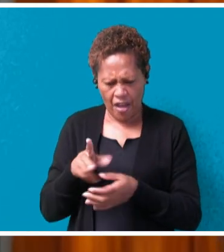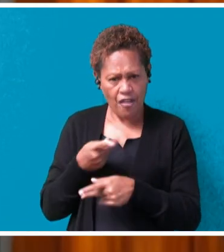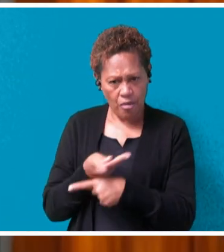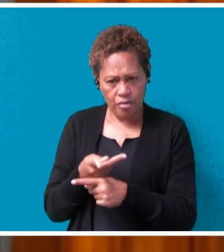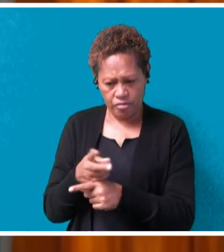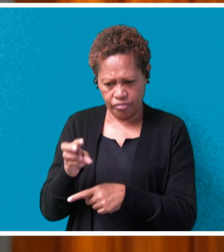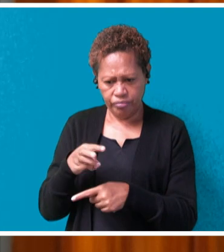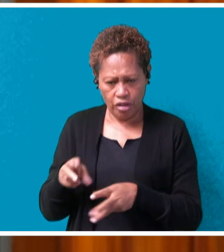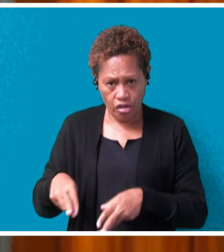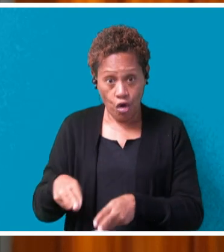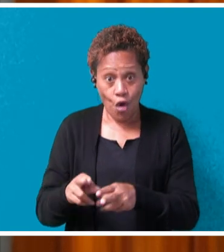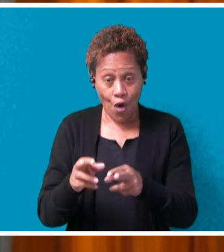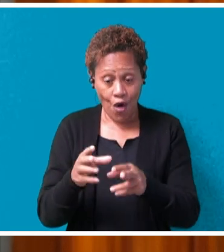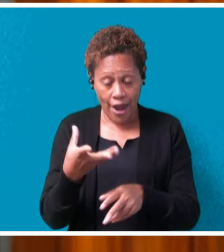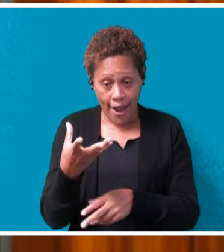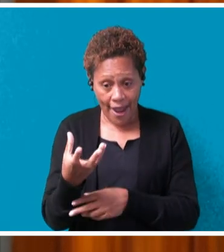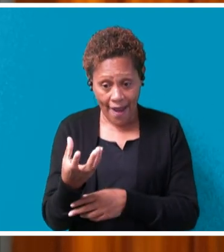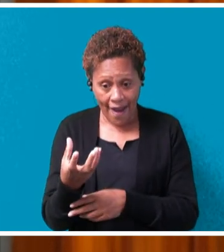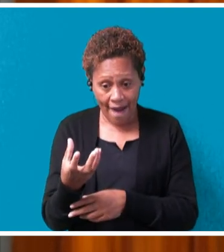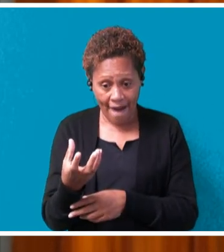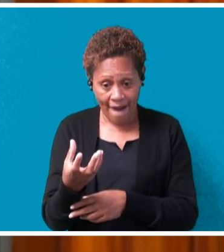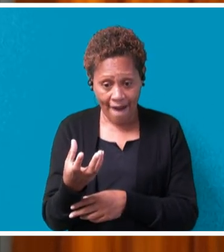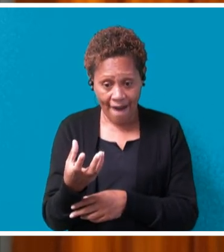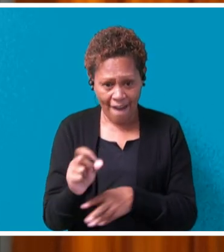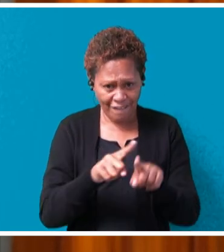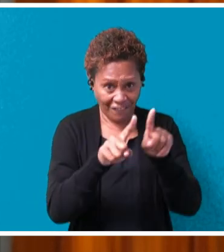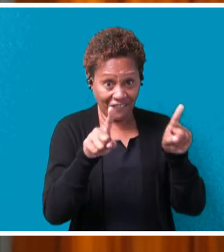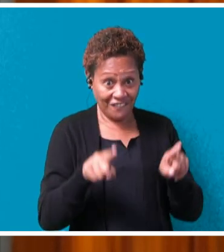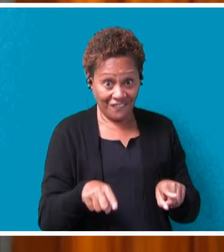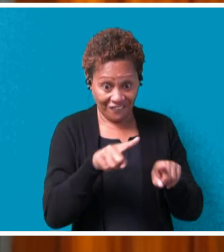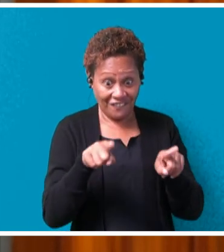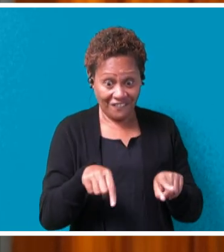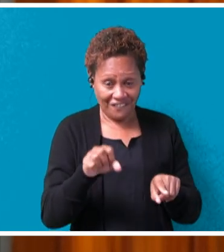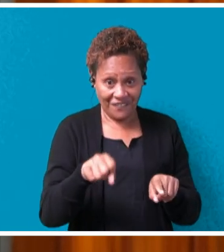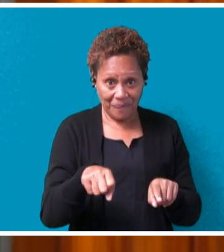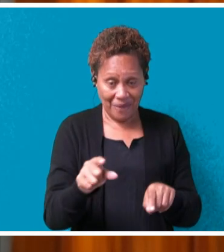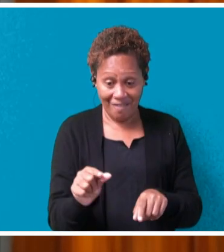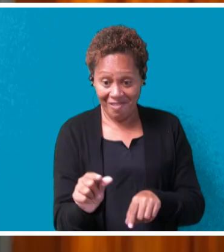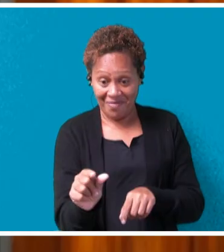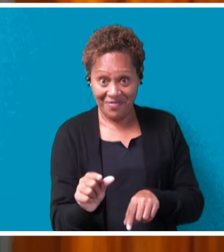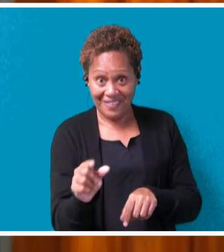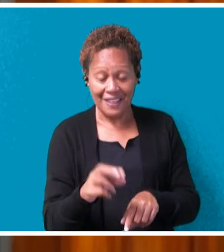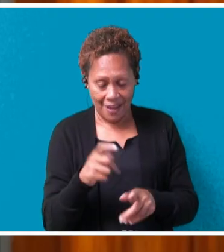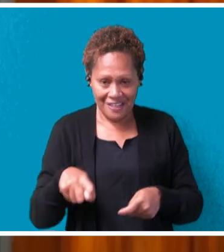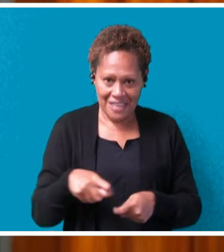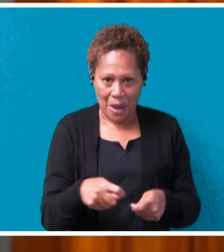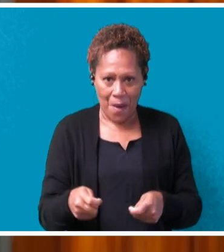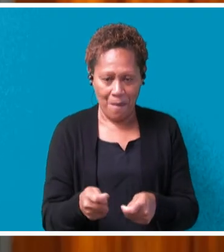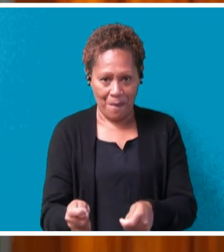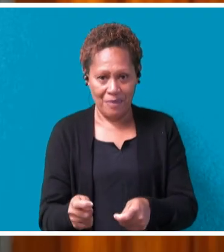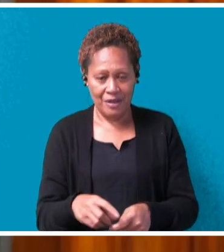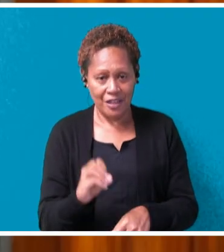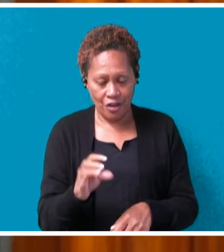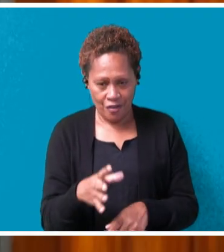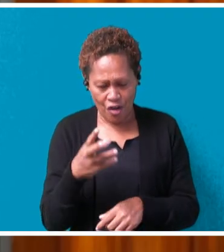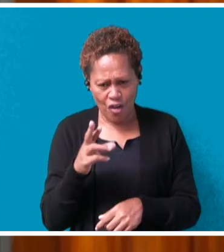Roadmap 2025 to 2029. The roadmap is clear and provides strategic direction of priorities of our law and